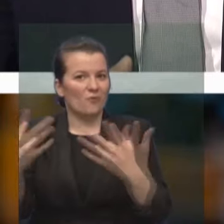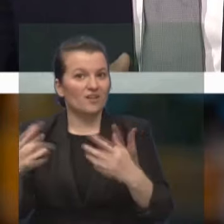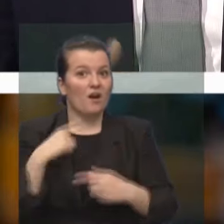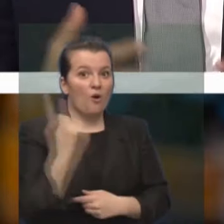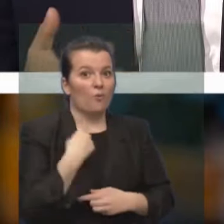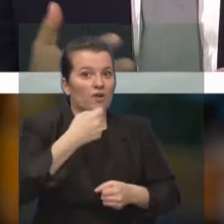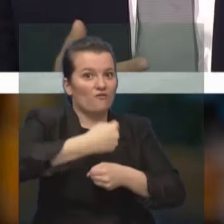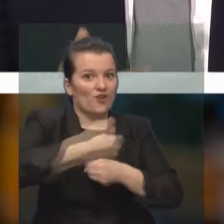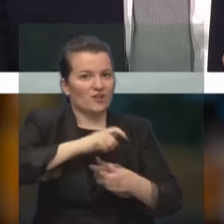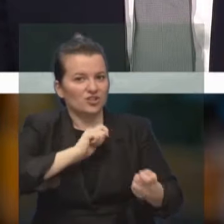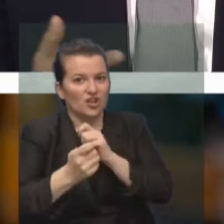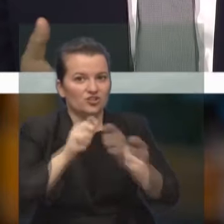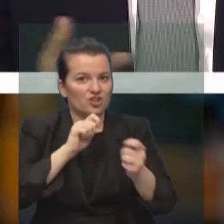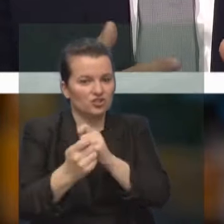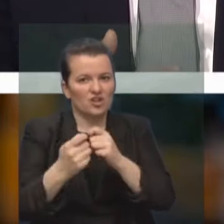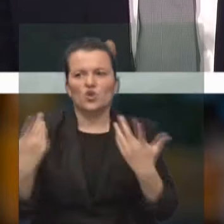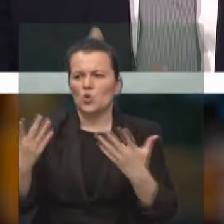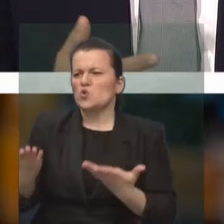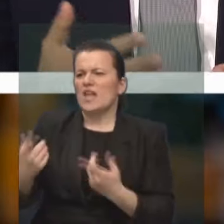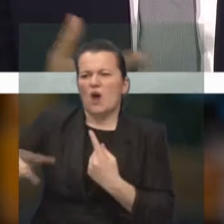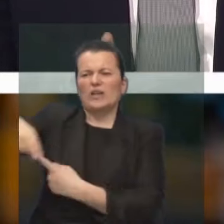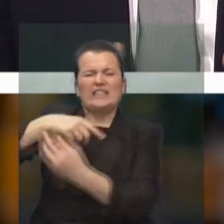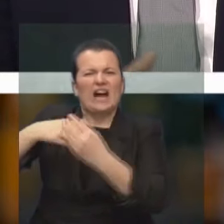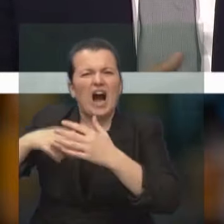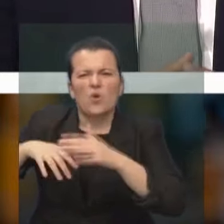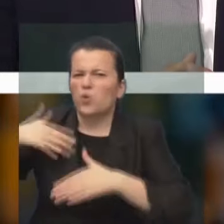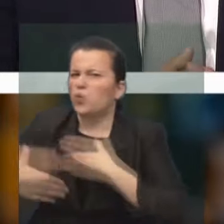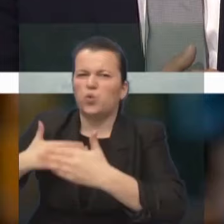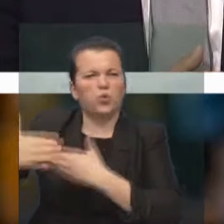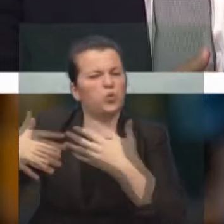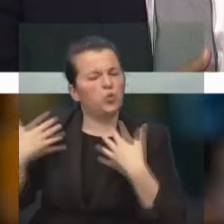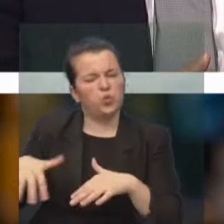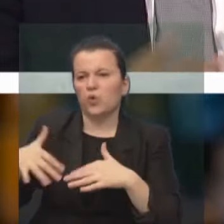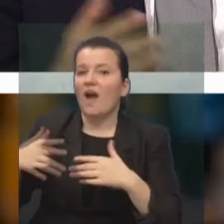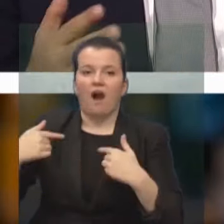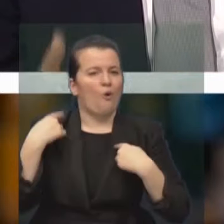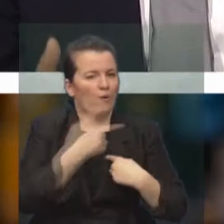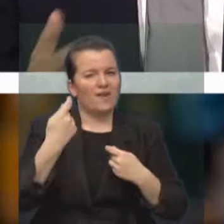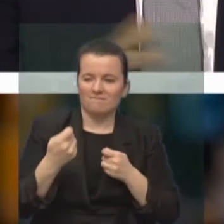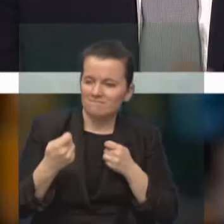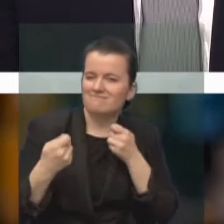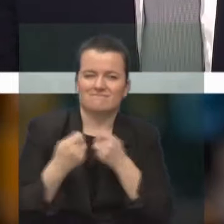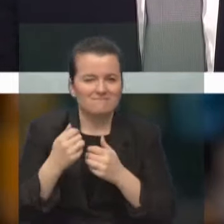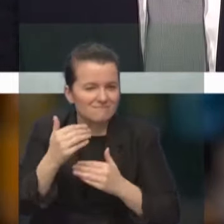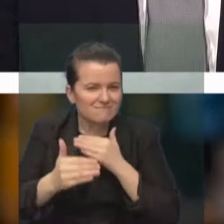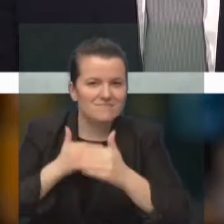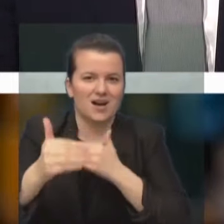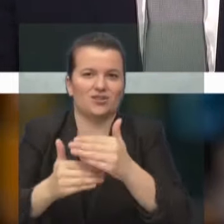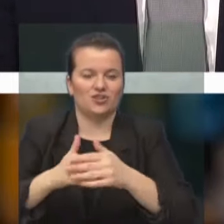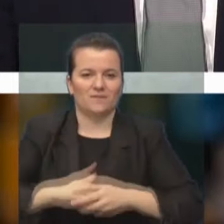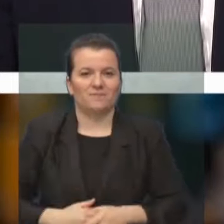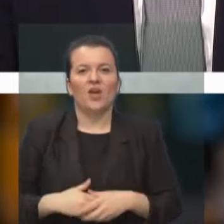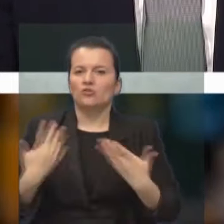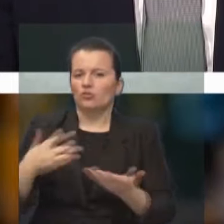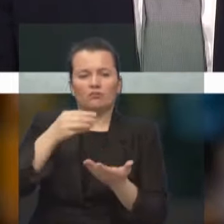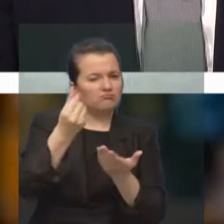context. In spite of the restrictions, on a like-for-like basis, revenue would